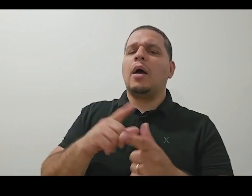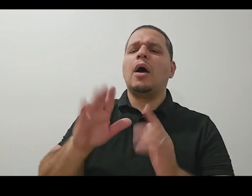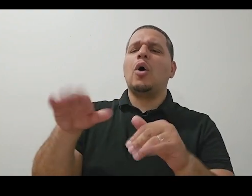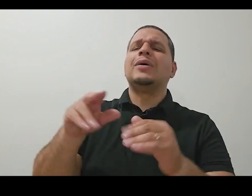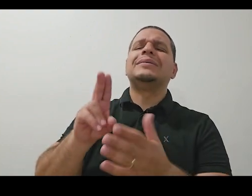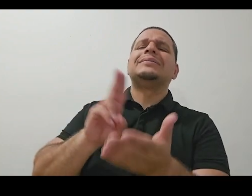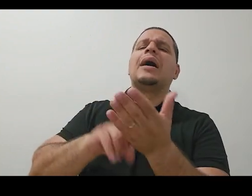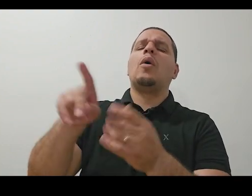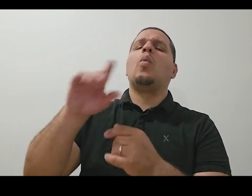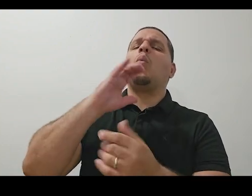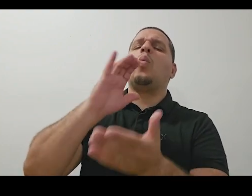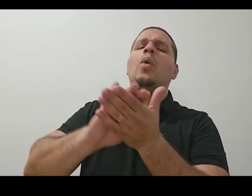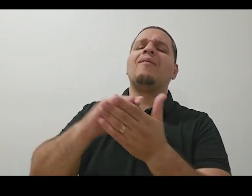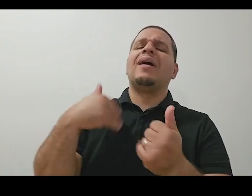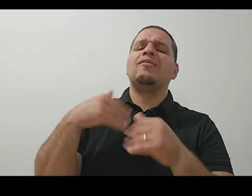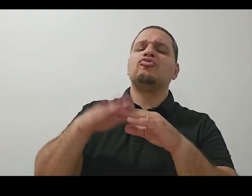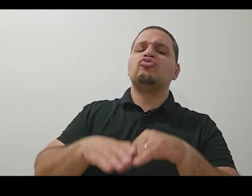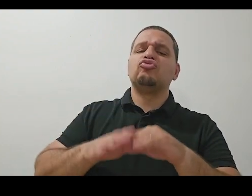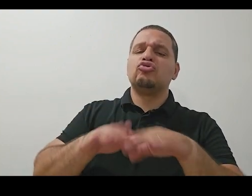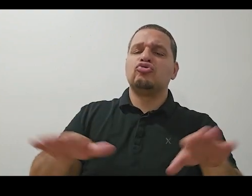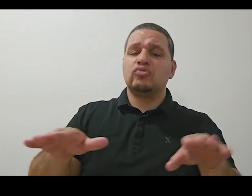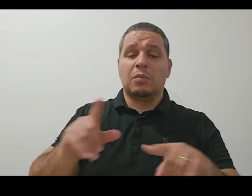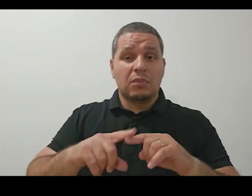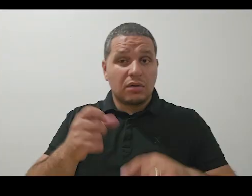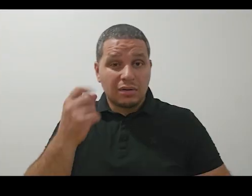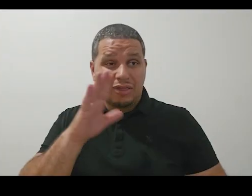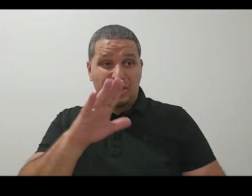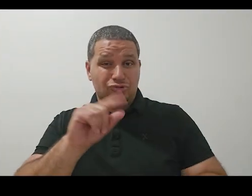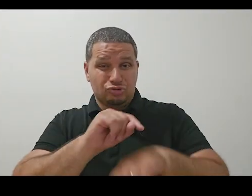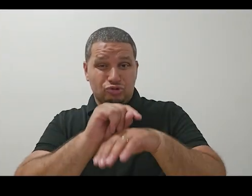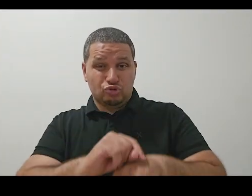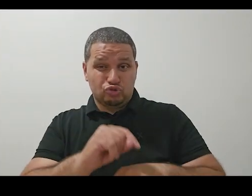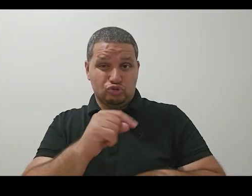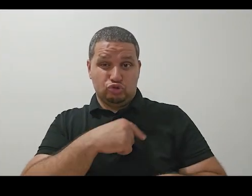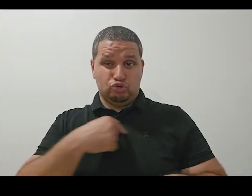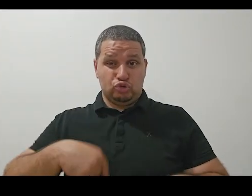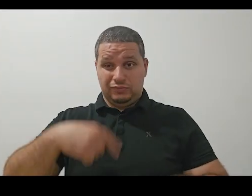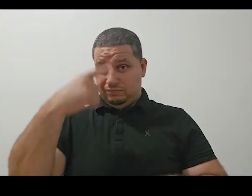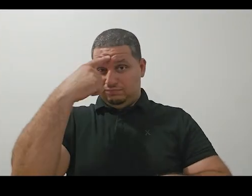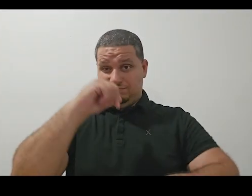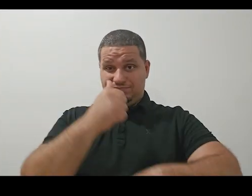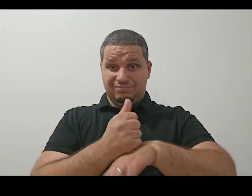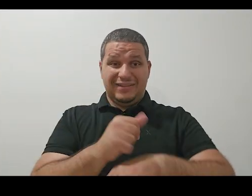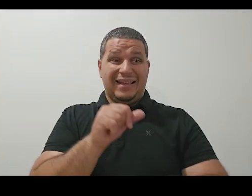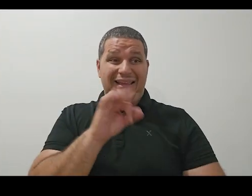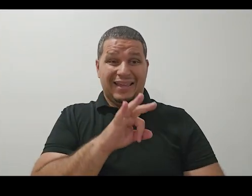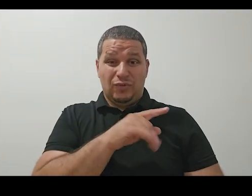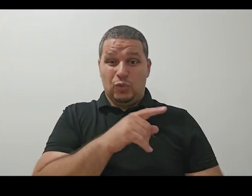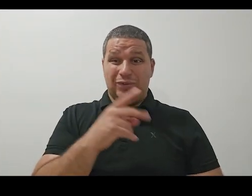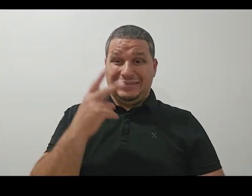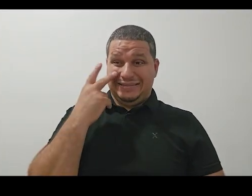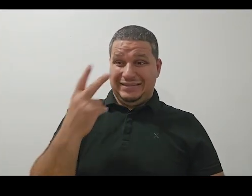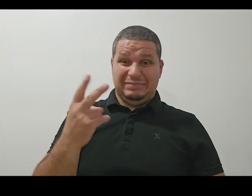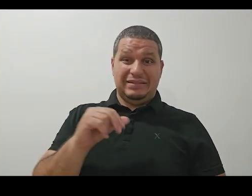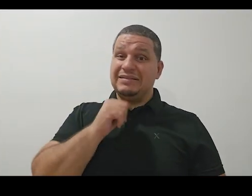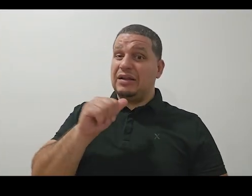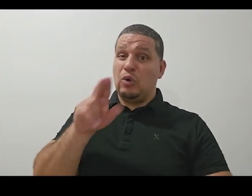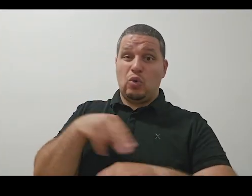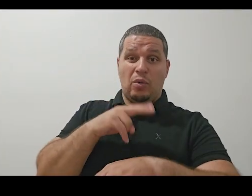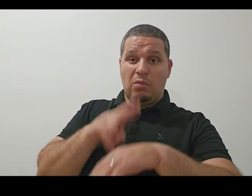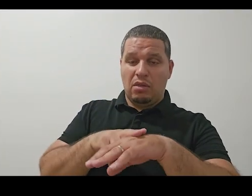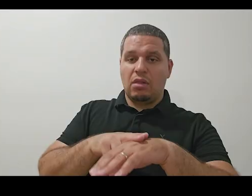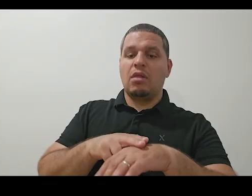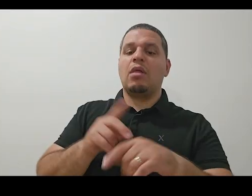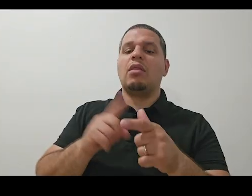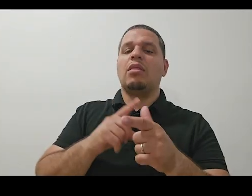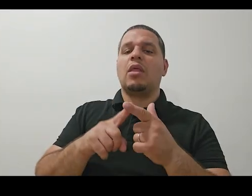marry, have kids. But basically, the traditional Chinese mindset is that if you seem to be abnormal and we put you